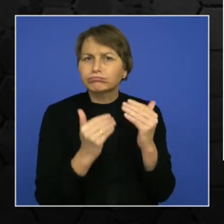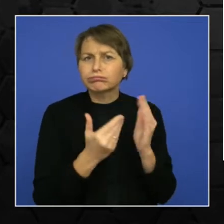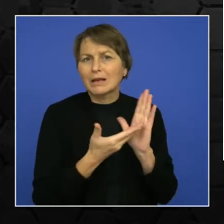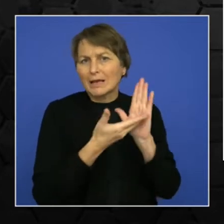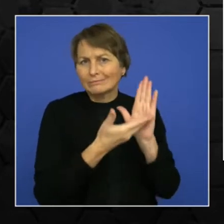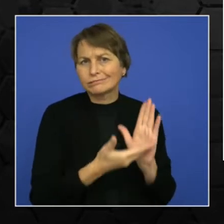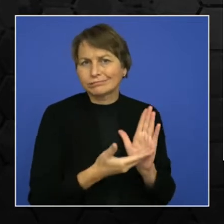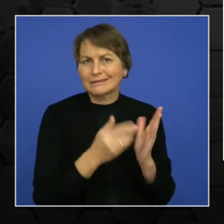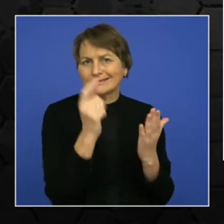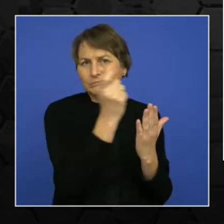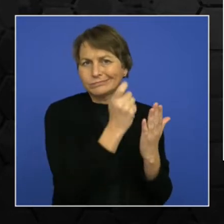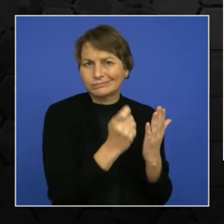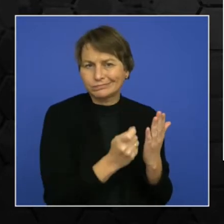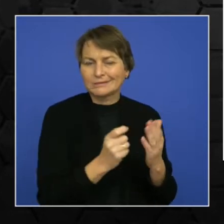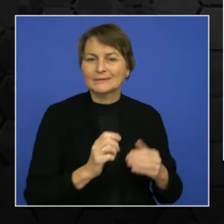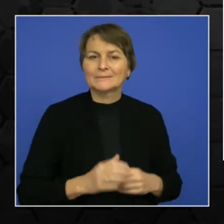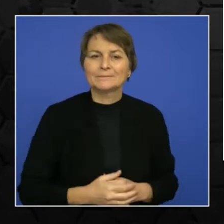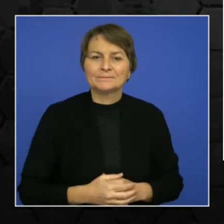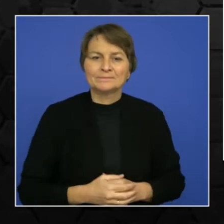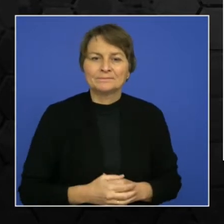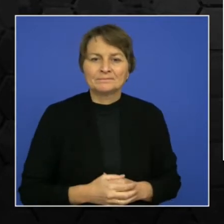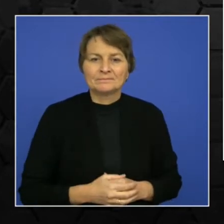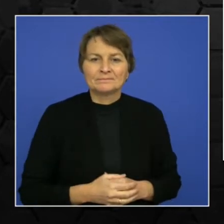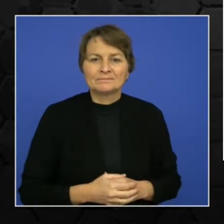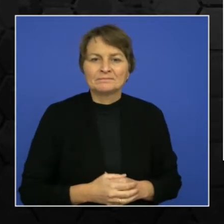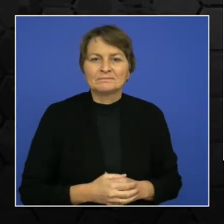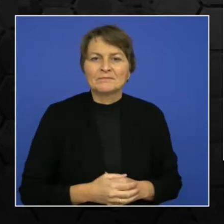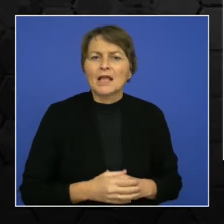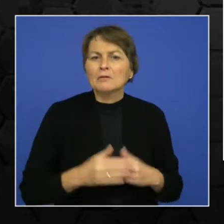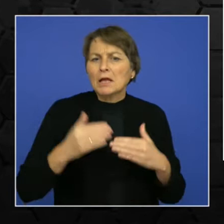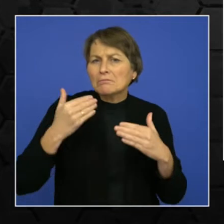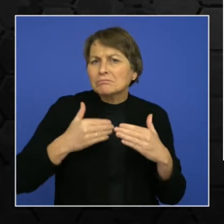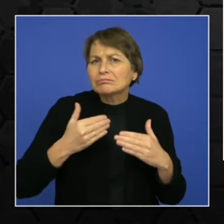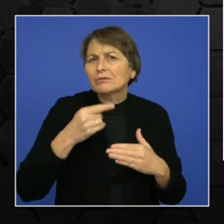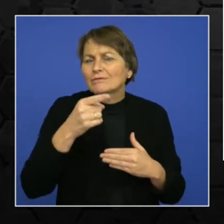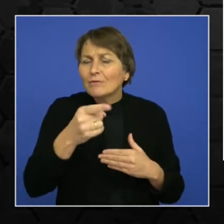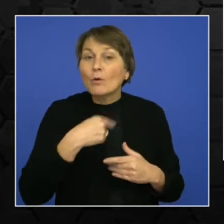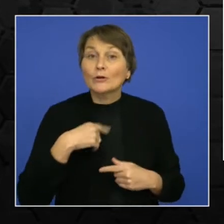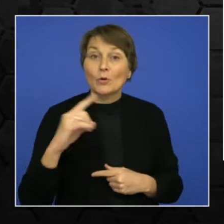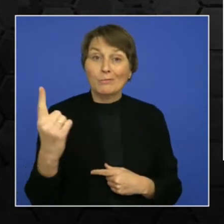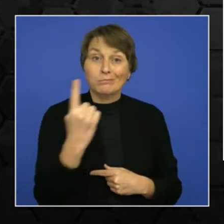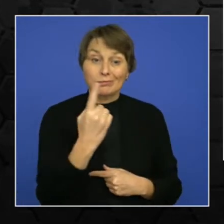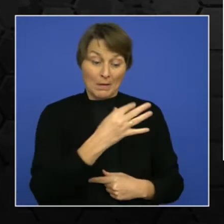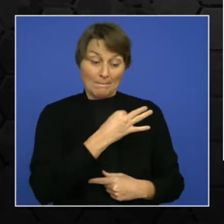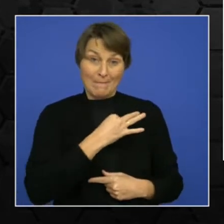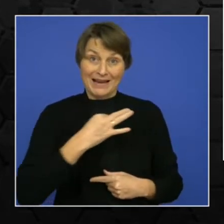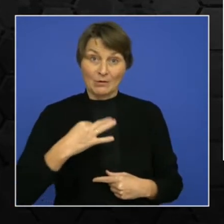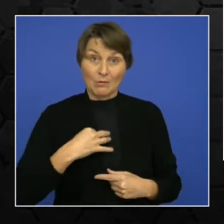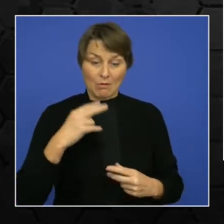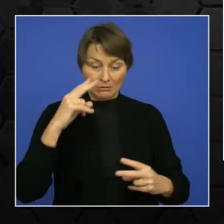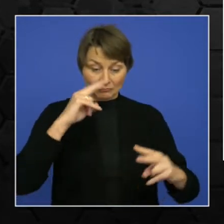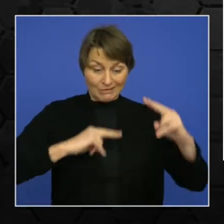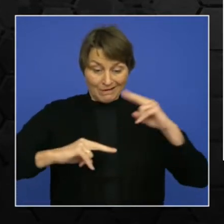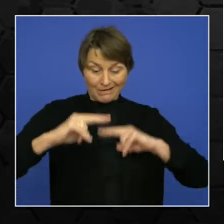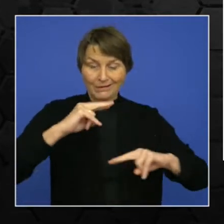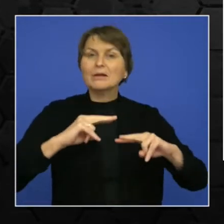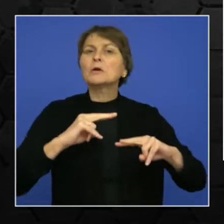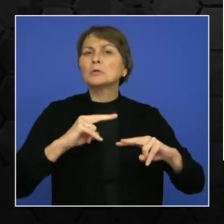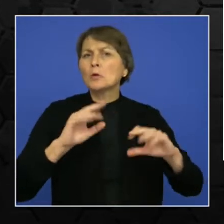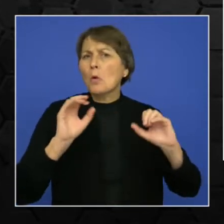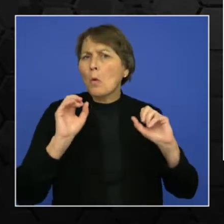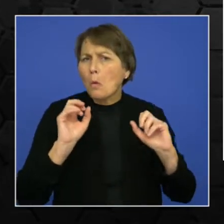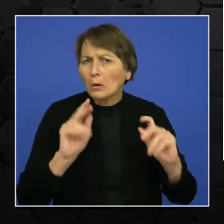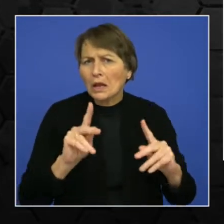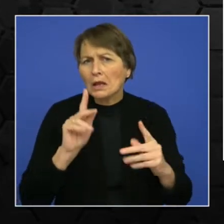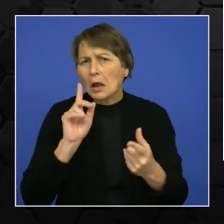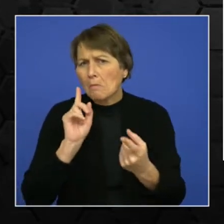for CDC and some regular checkups and stuff like that. And if you are okay with them, then you can use that. But let's say you